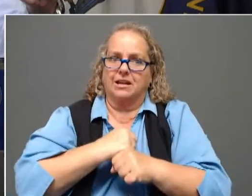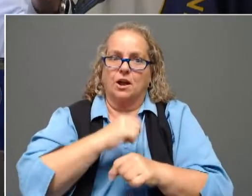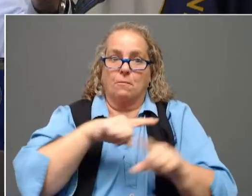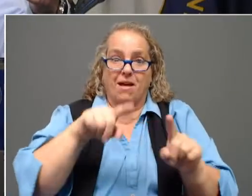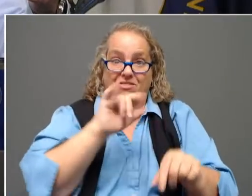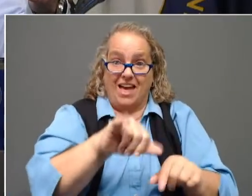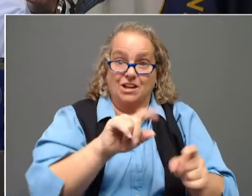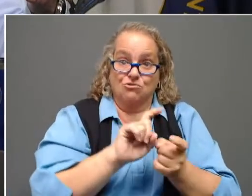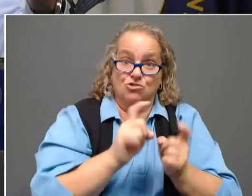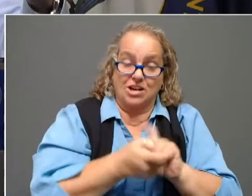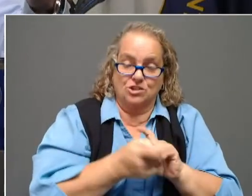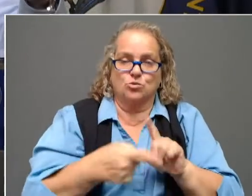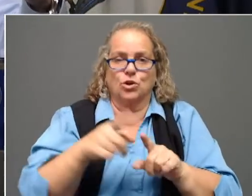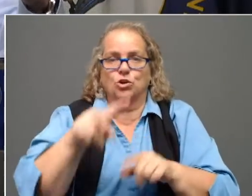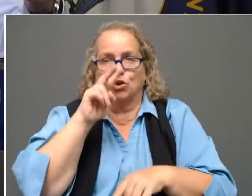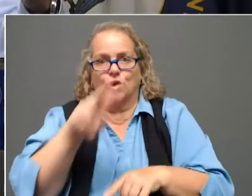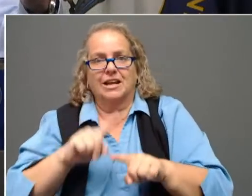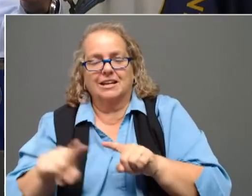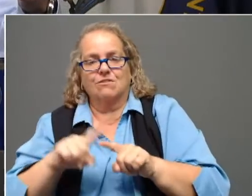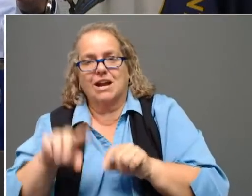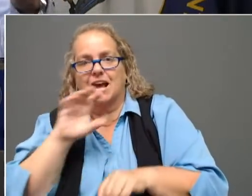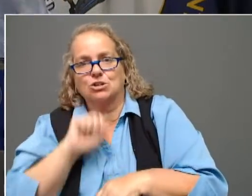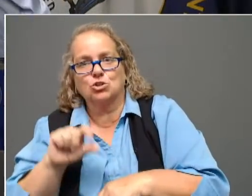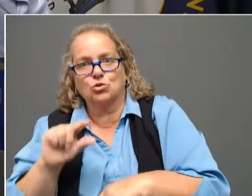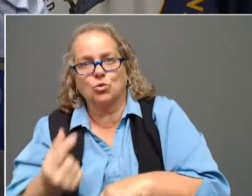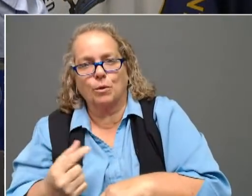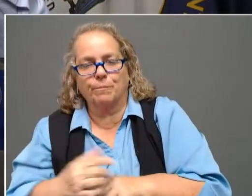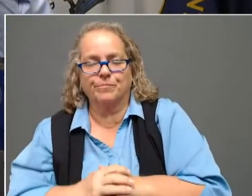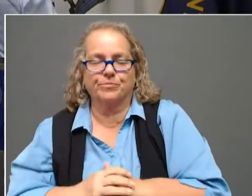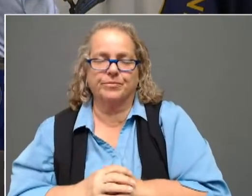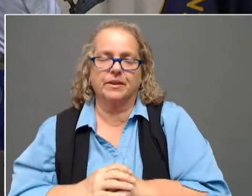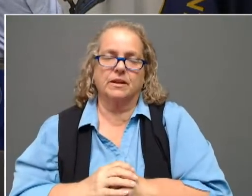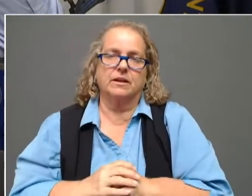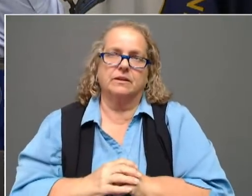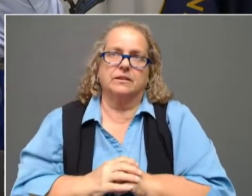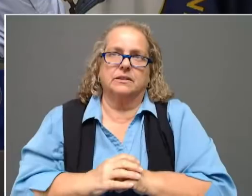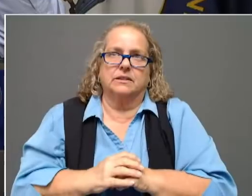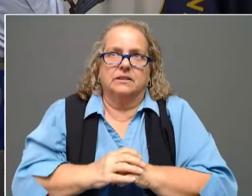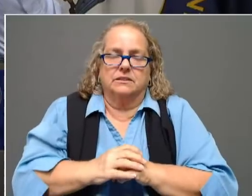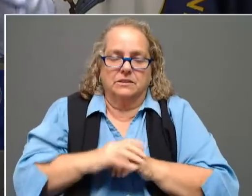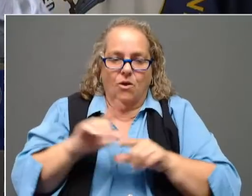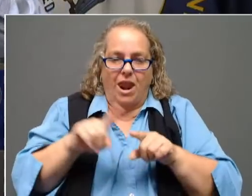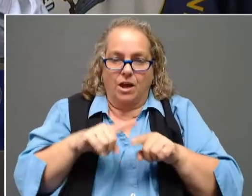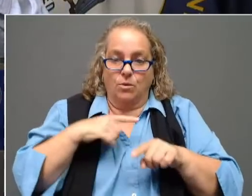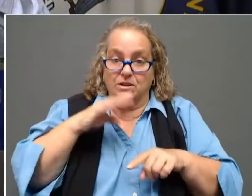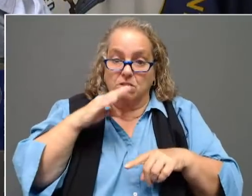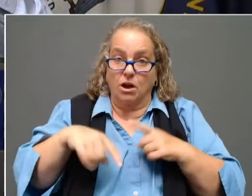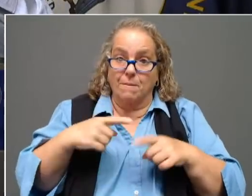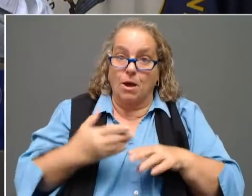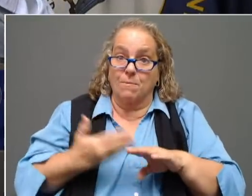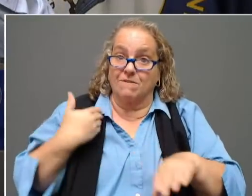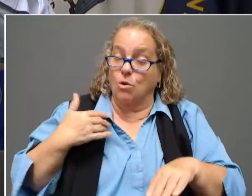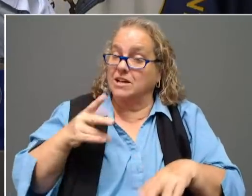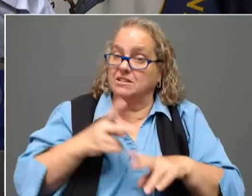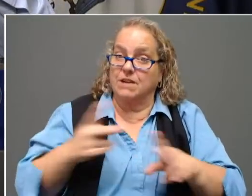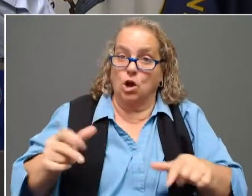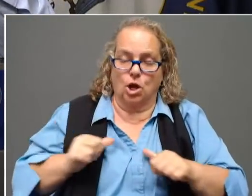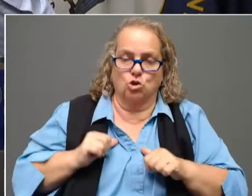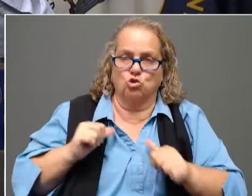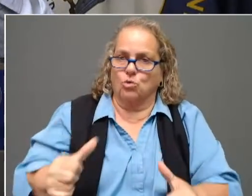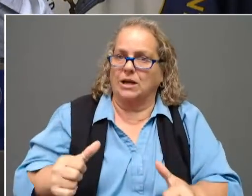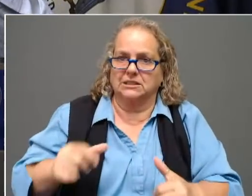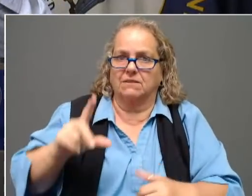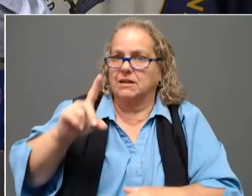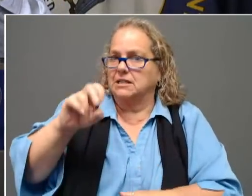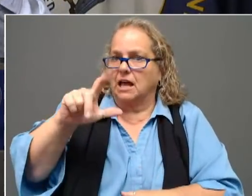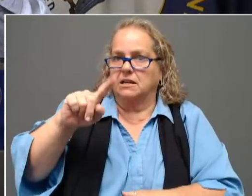age groups, and so it's really like we talked about before, a really aggressive variant and